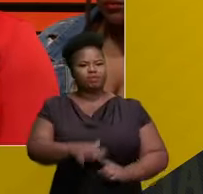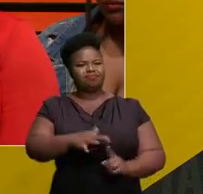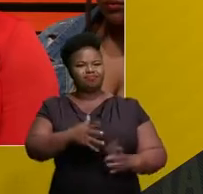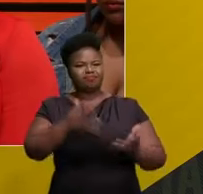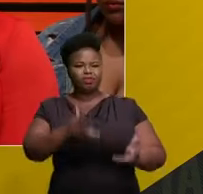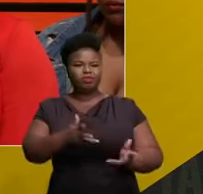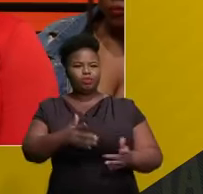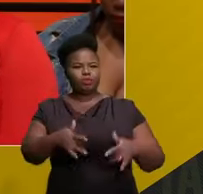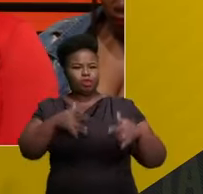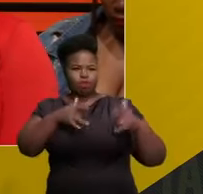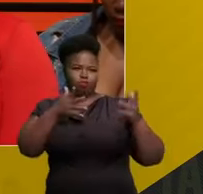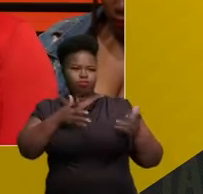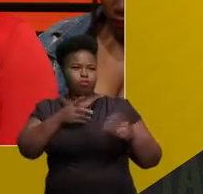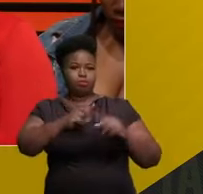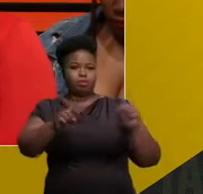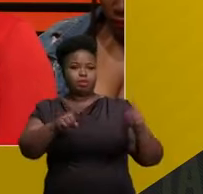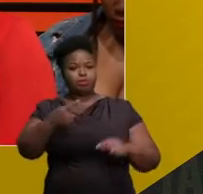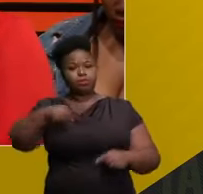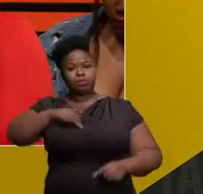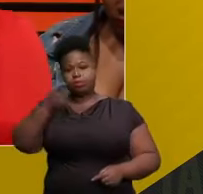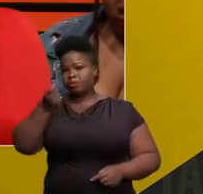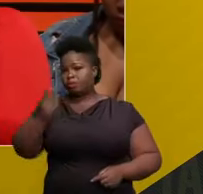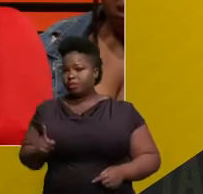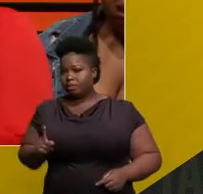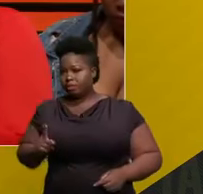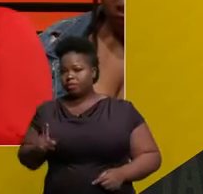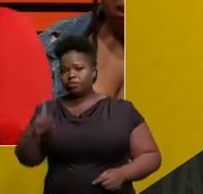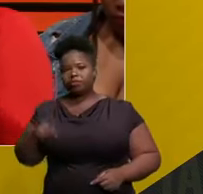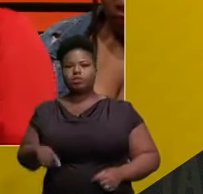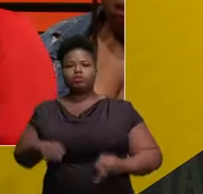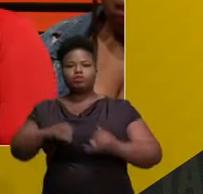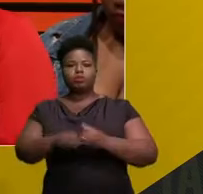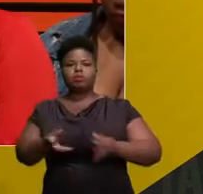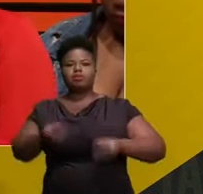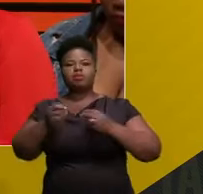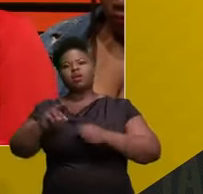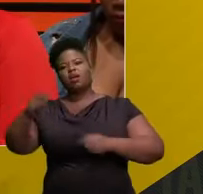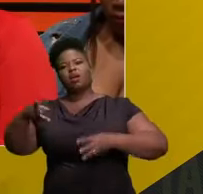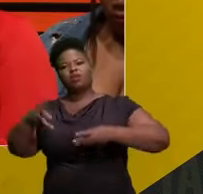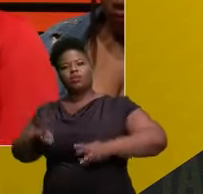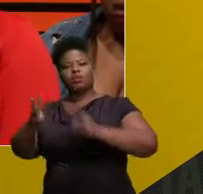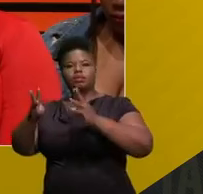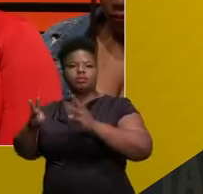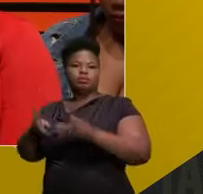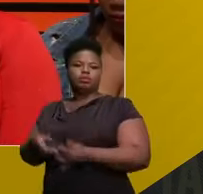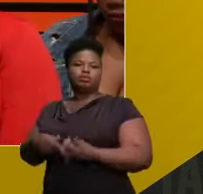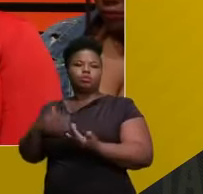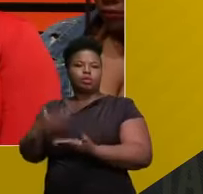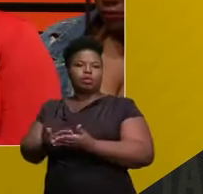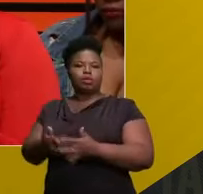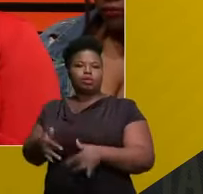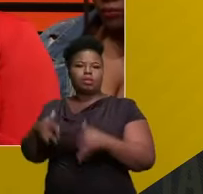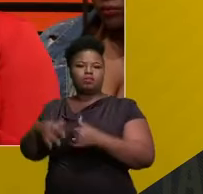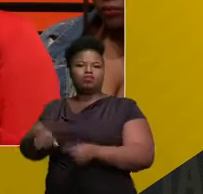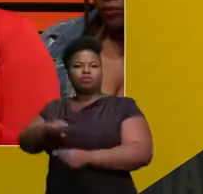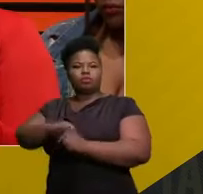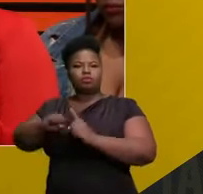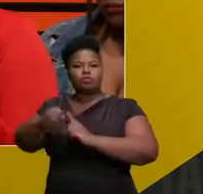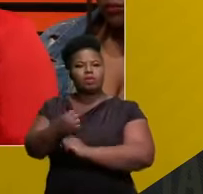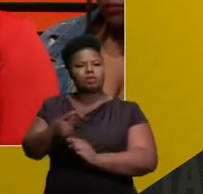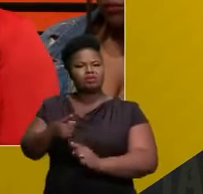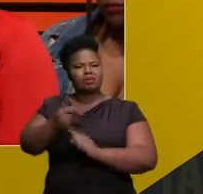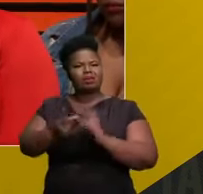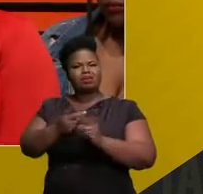life is. But what we need to do is we need to find productive ways and proactive ways to exist in this society.